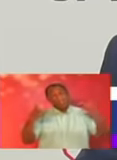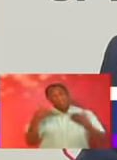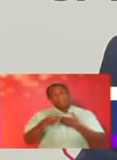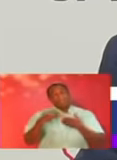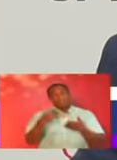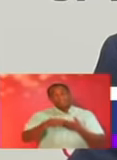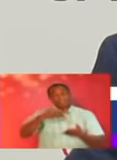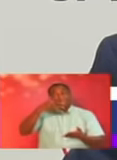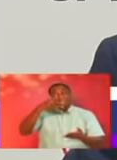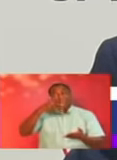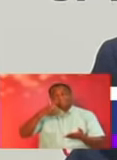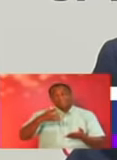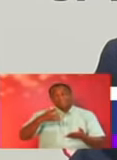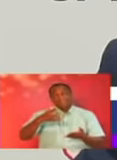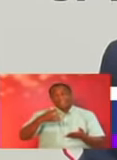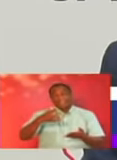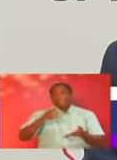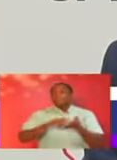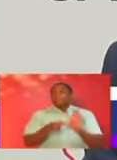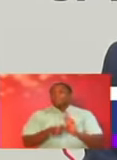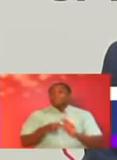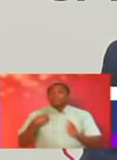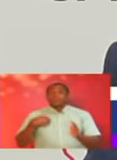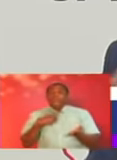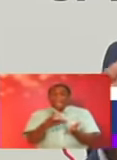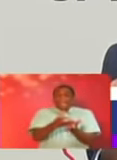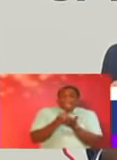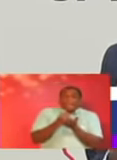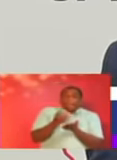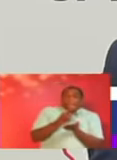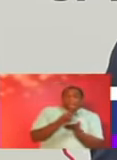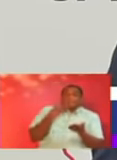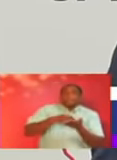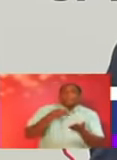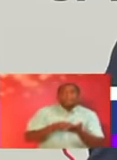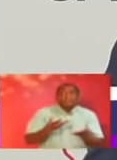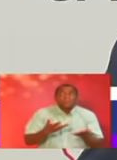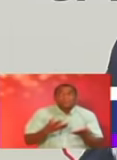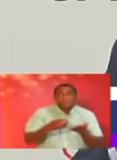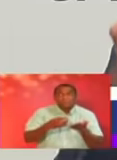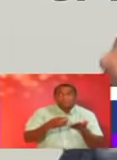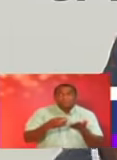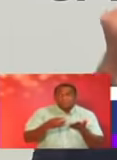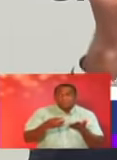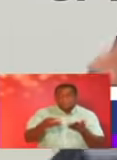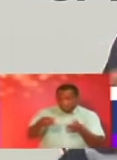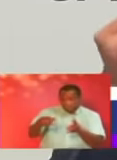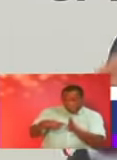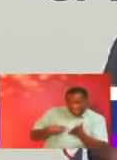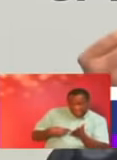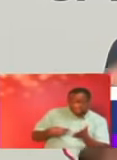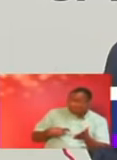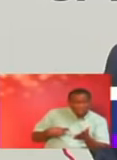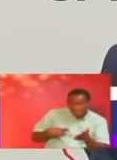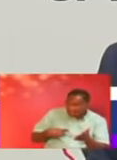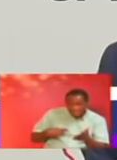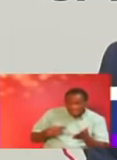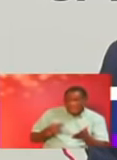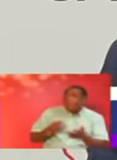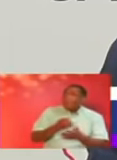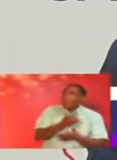So the only return on investment we are asking for is not a monetary return. We are asking for people to come and get